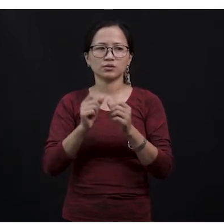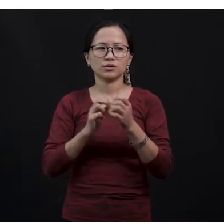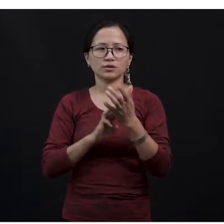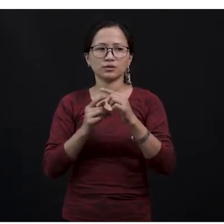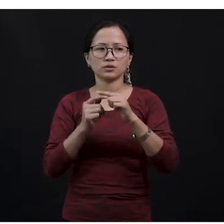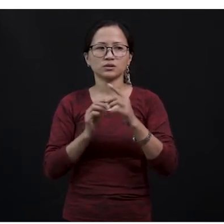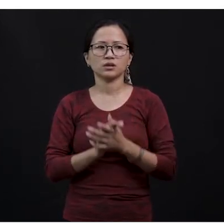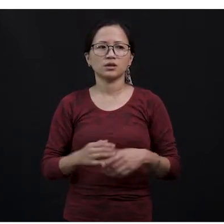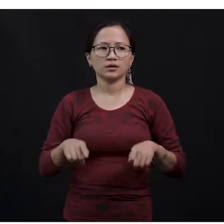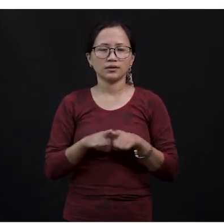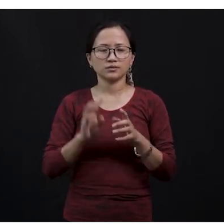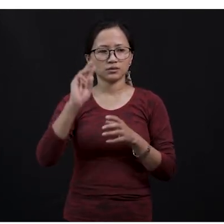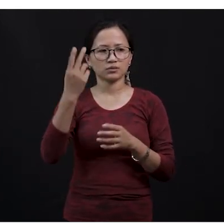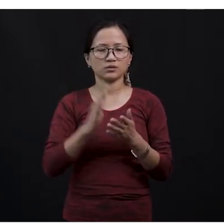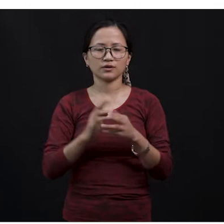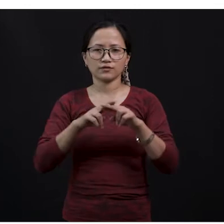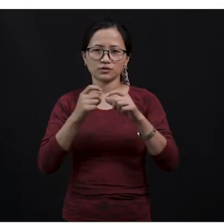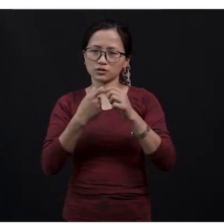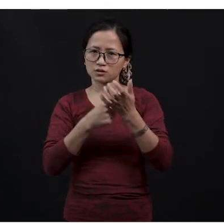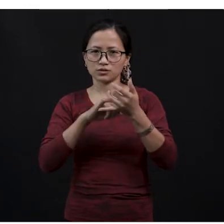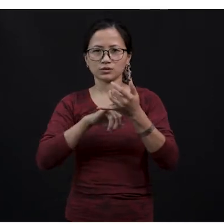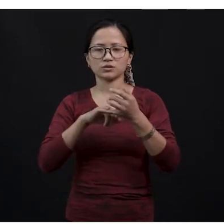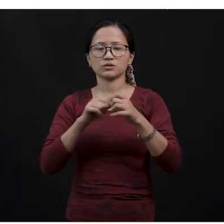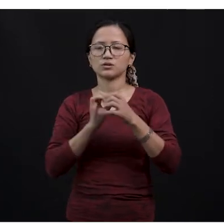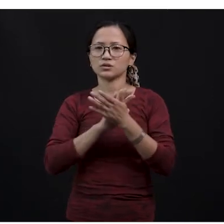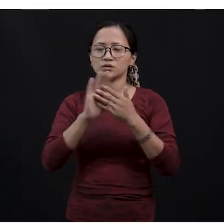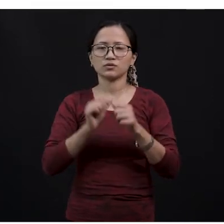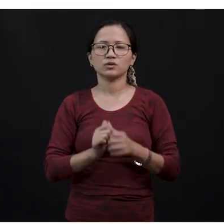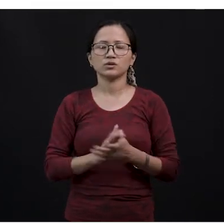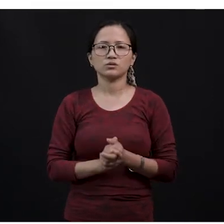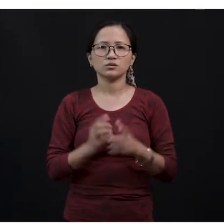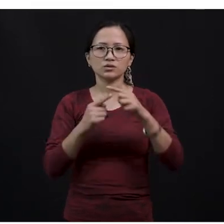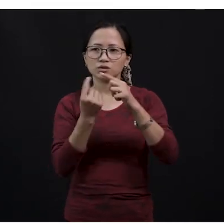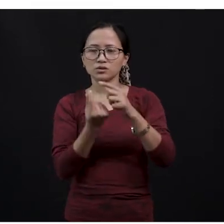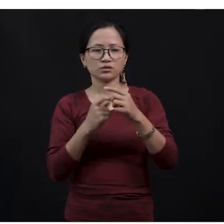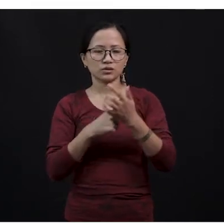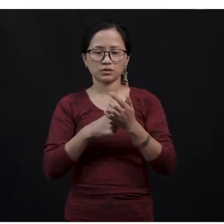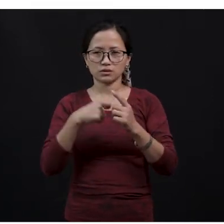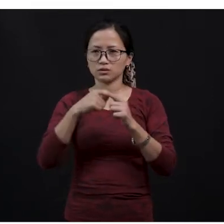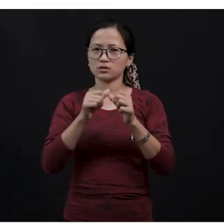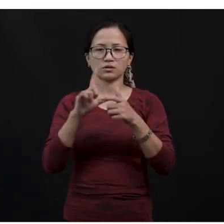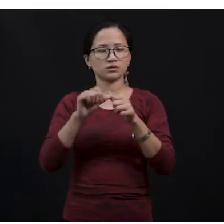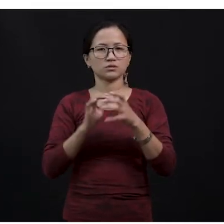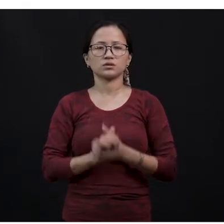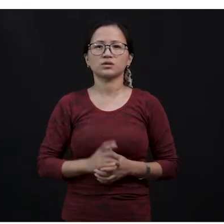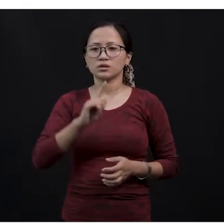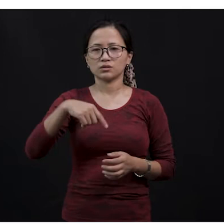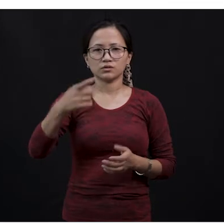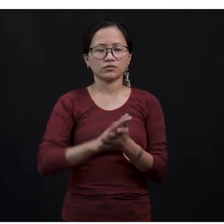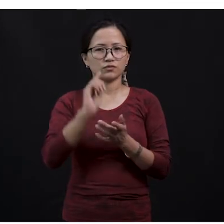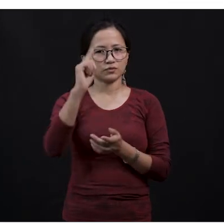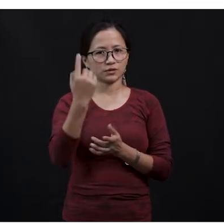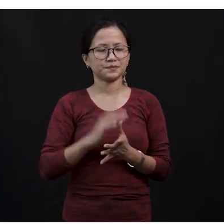was Firoz Shah Tughlaq. So Firoz Shah Tughlaq is more famous than Muhammad bin Tughlaq. So let's go on to the